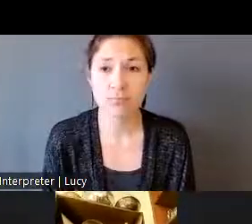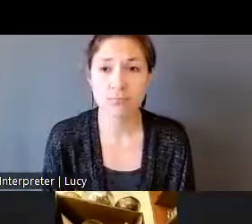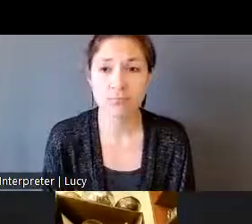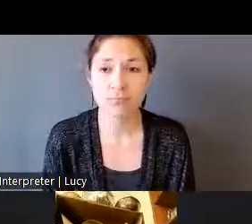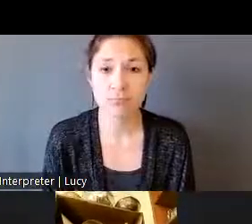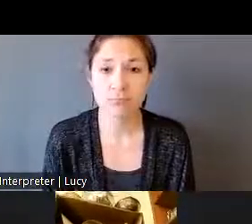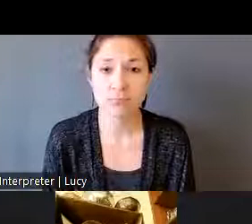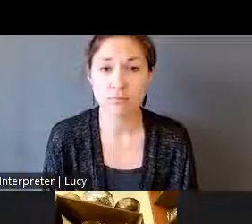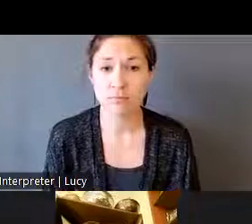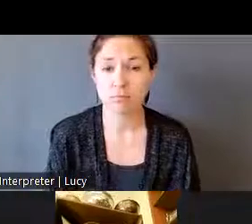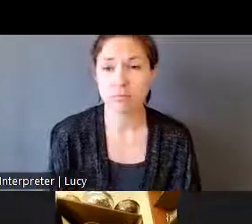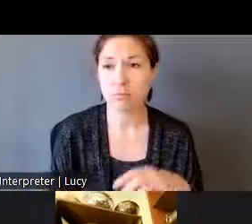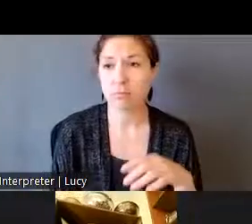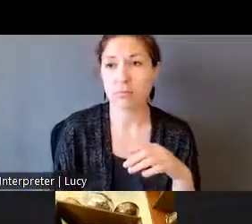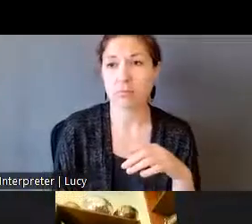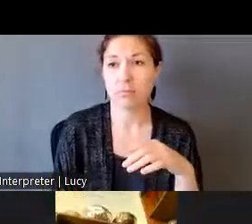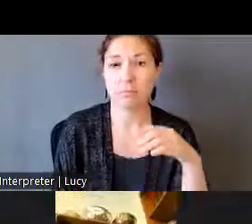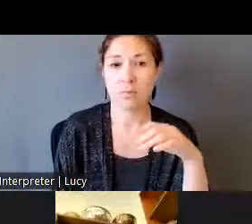No question.